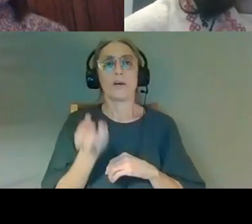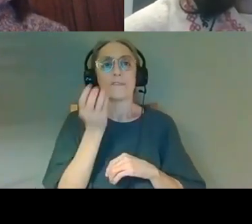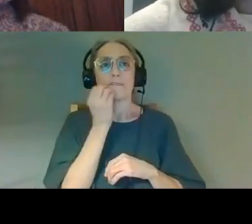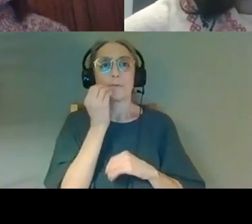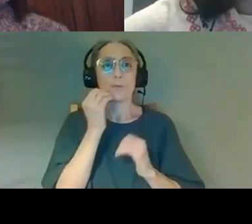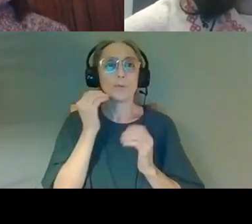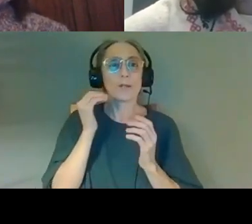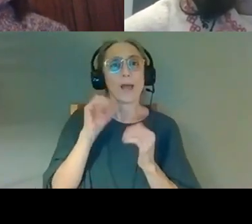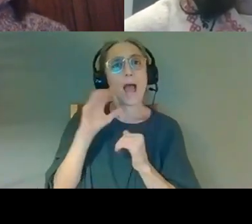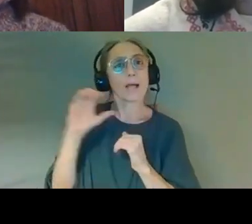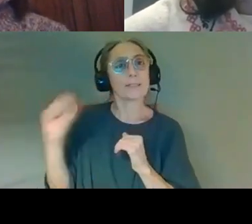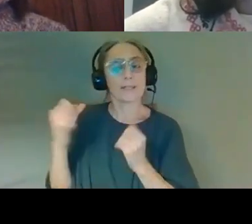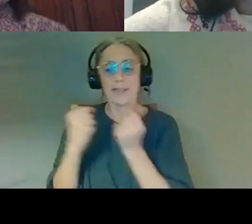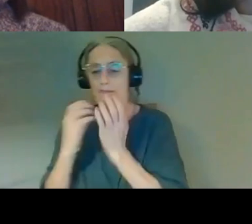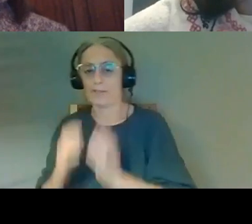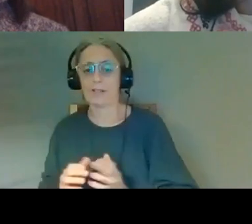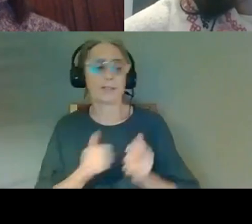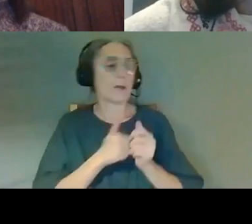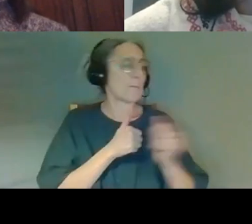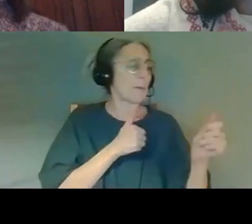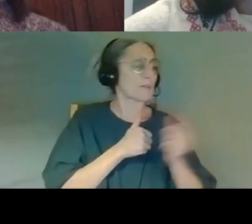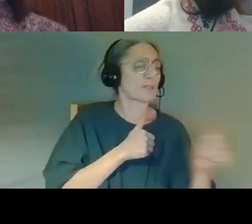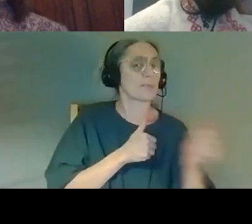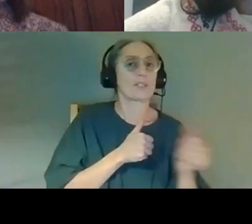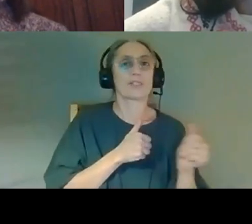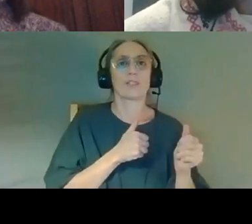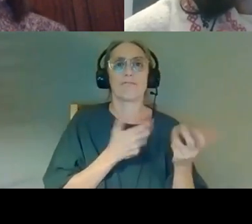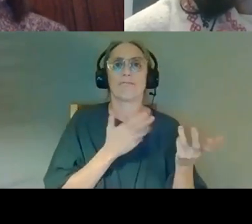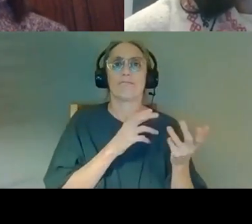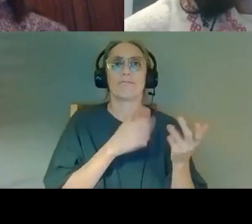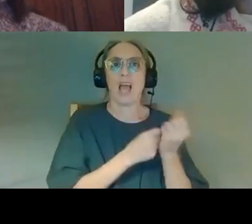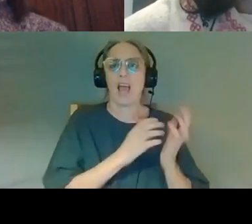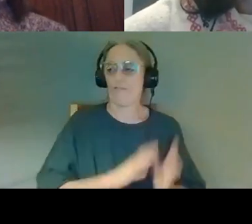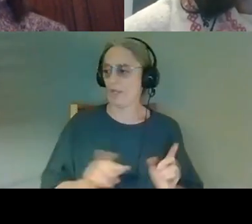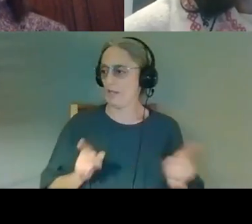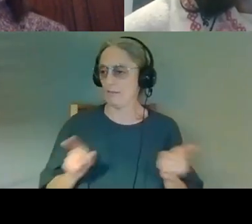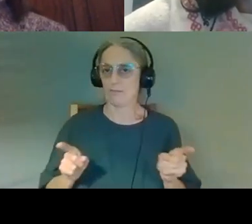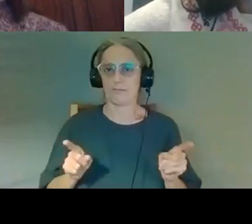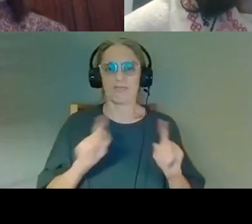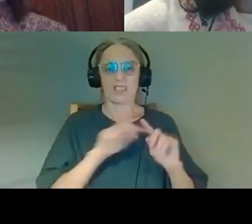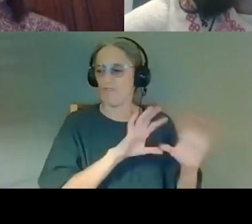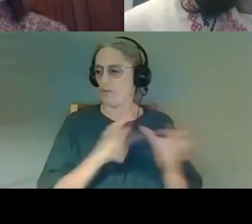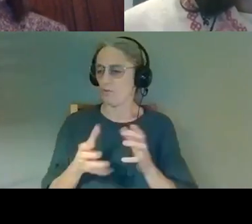like myself work better together? Besides here, doing this right now.